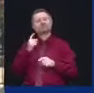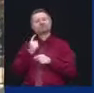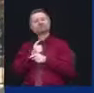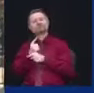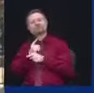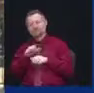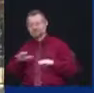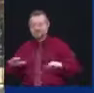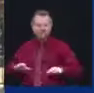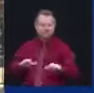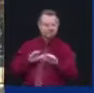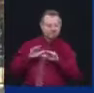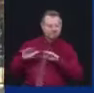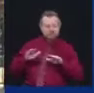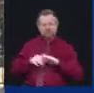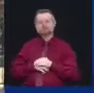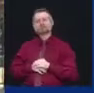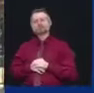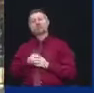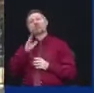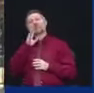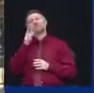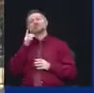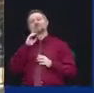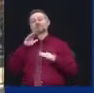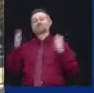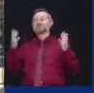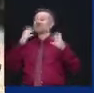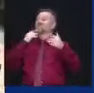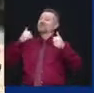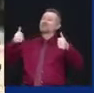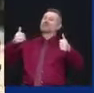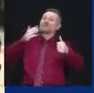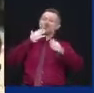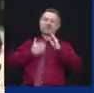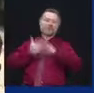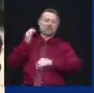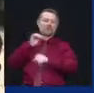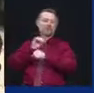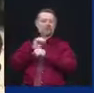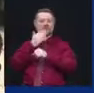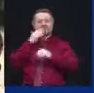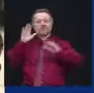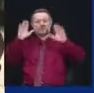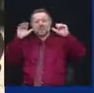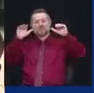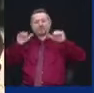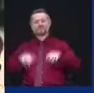civic duty, and we'll keep reopening. I'm going to go to work. Thank you, guys. Thank you very much.